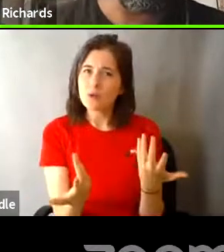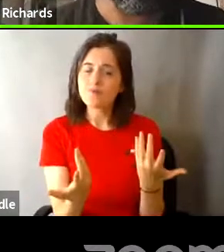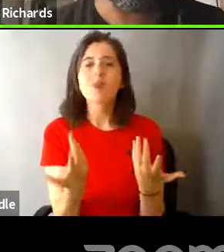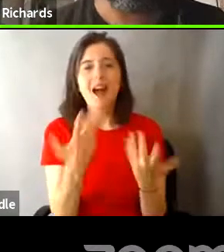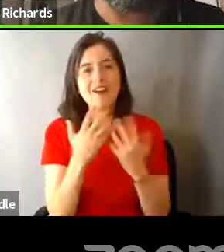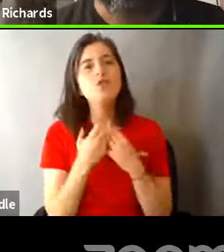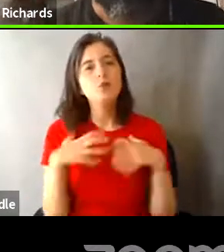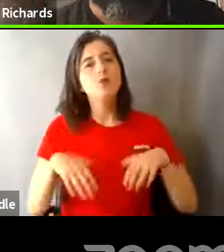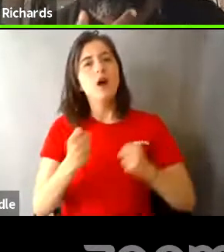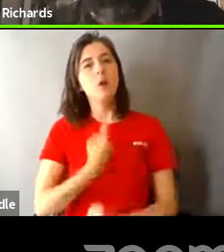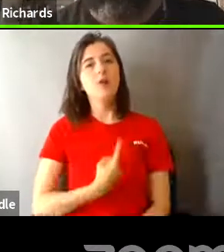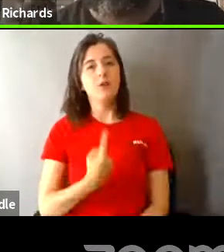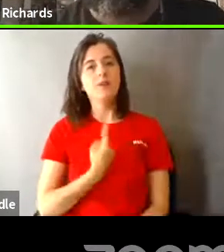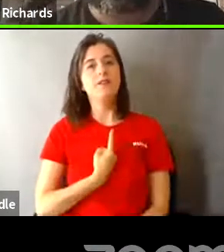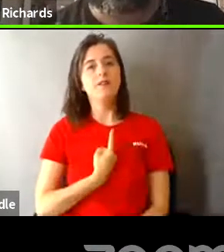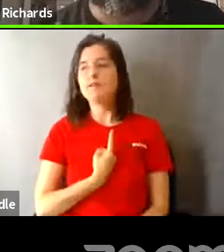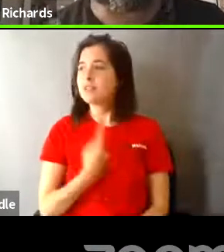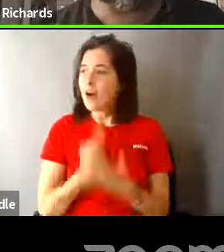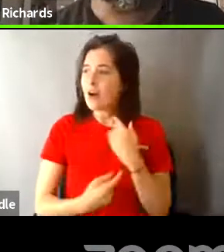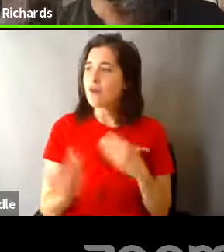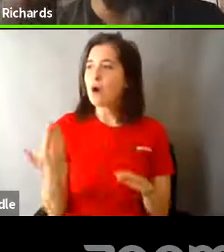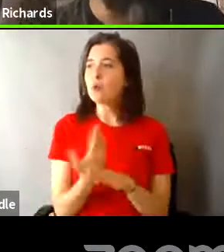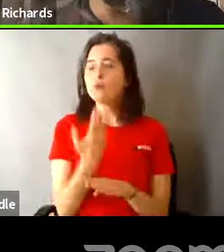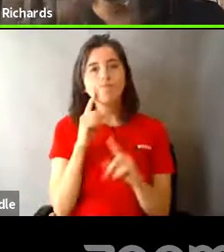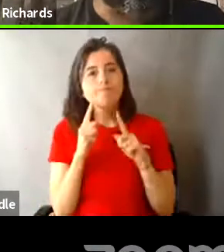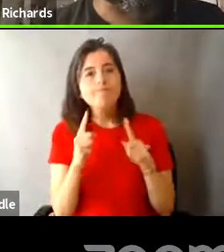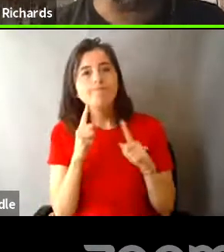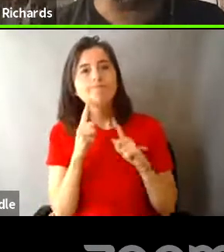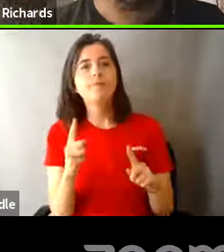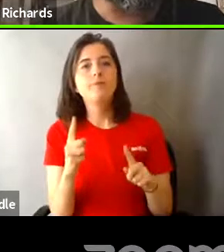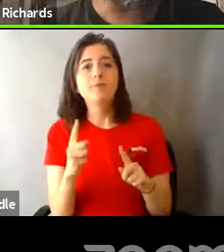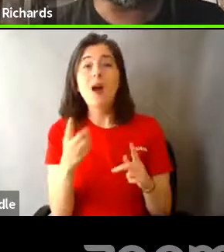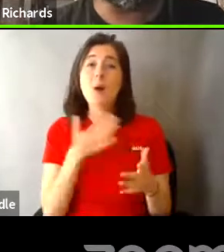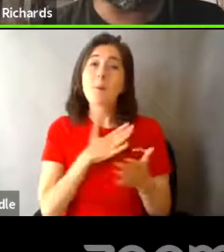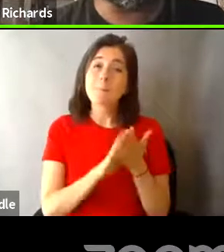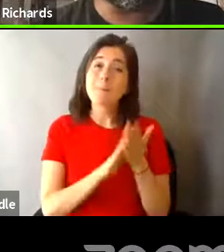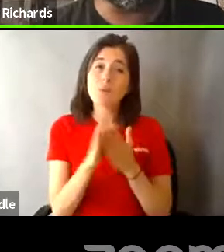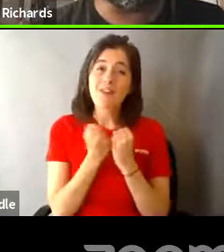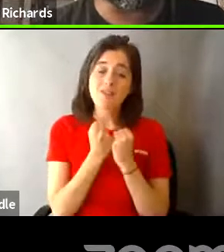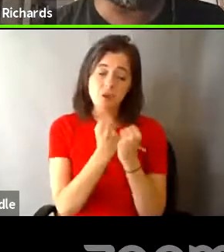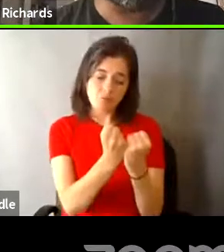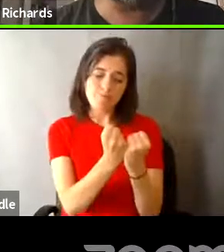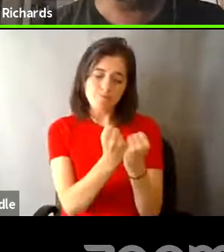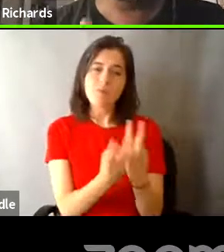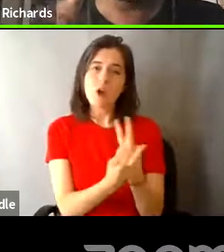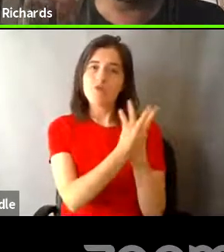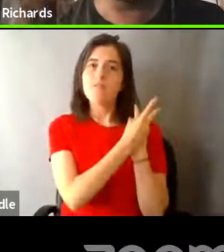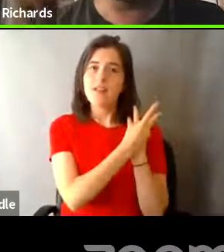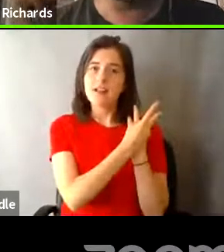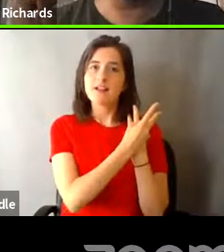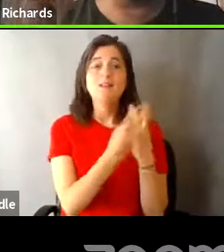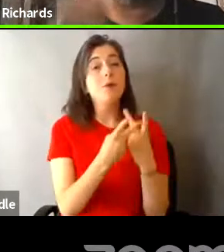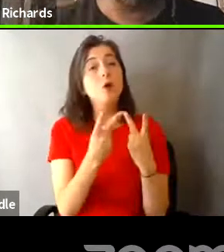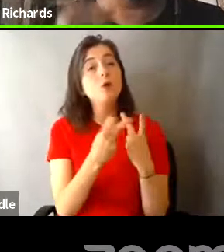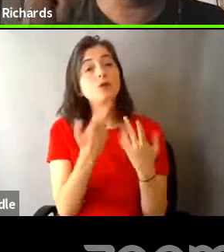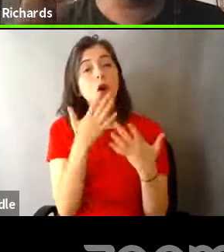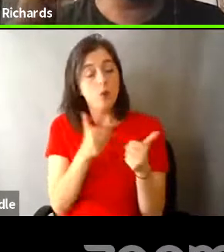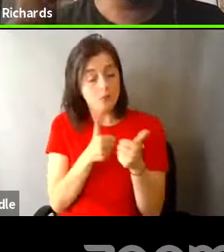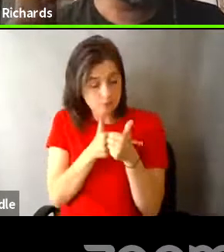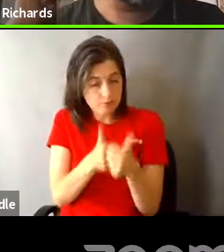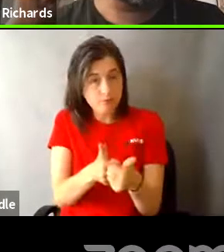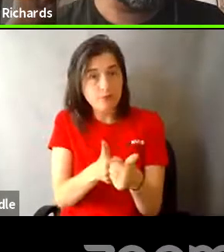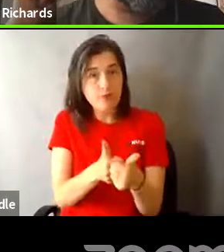and our own practice. And that requires reflection. But that also requires solidarity in the ways in which we